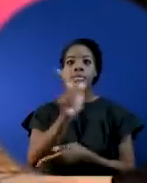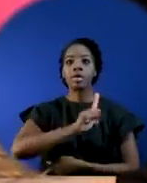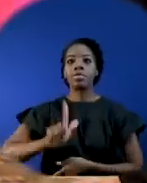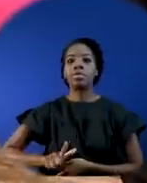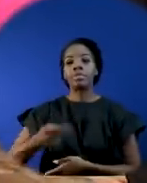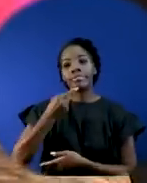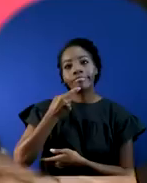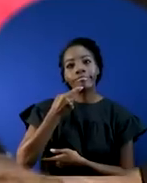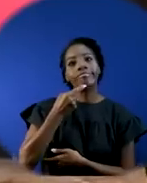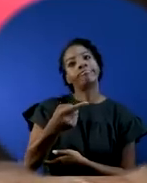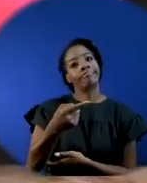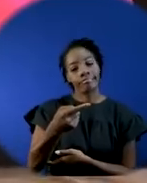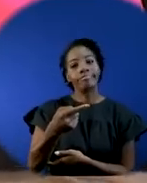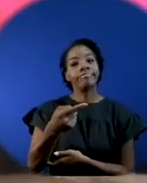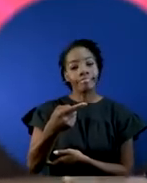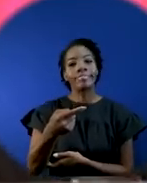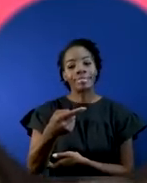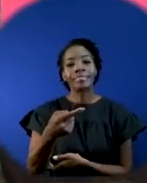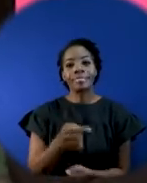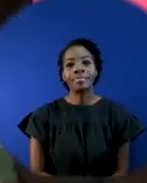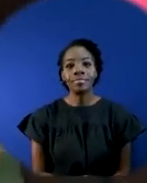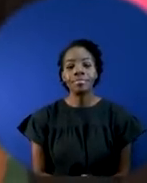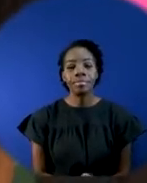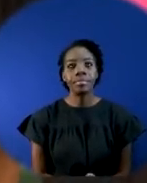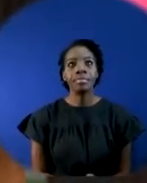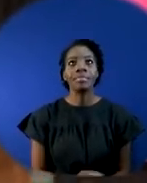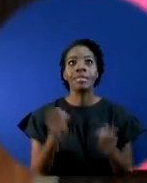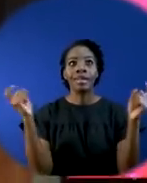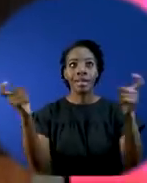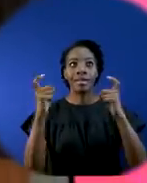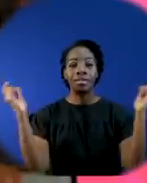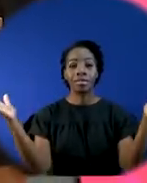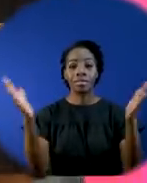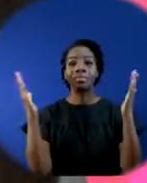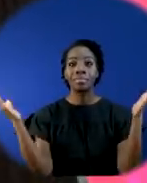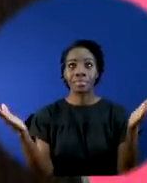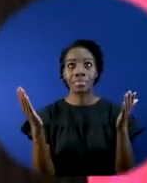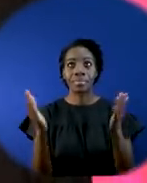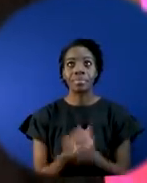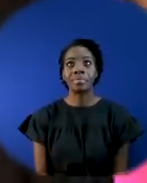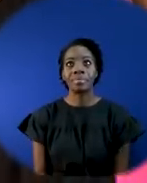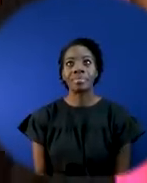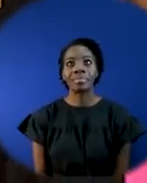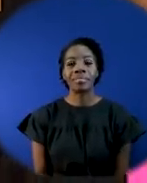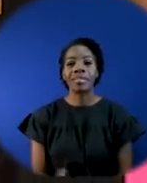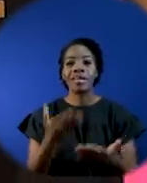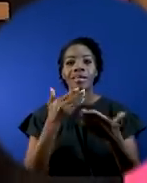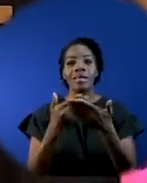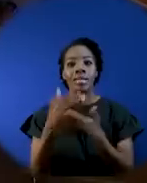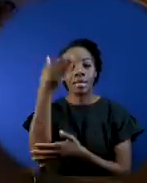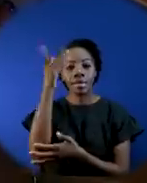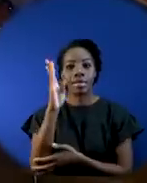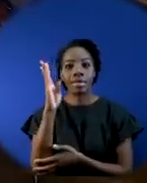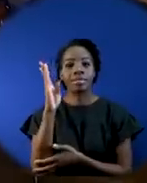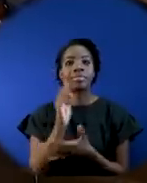Lord say so. Hallelujah. Thank God